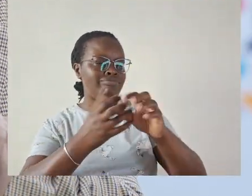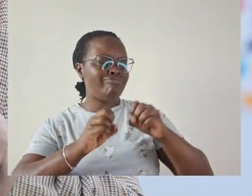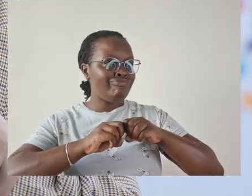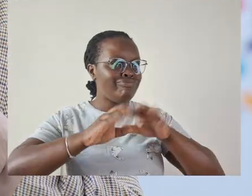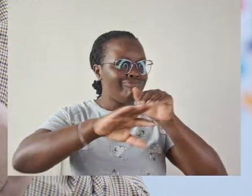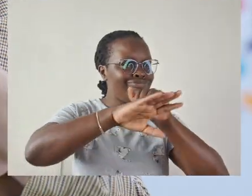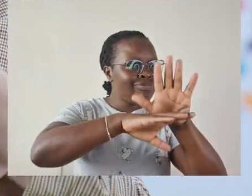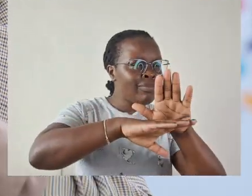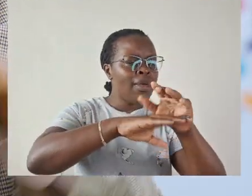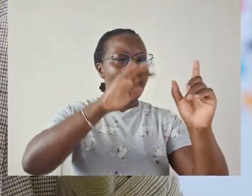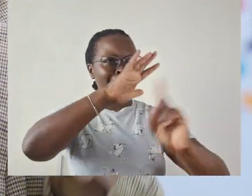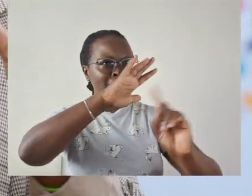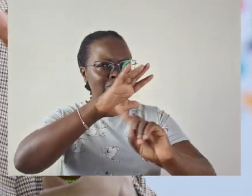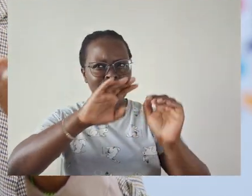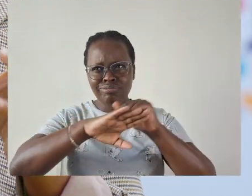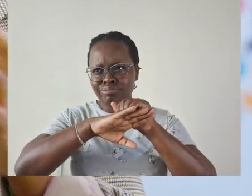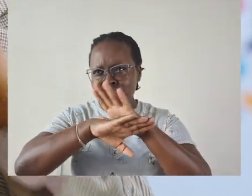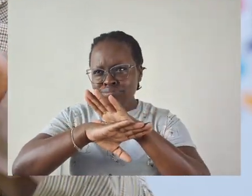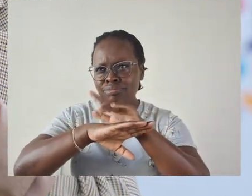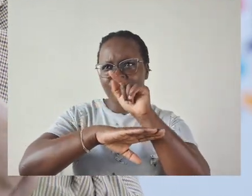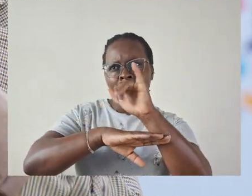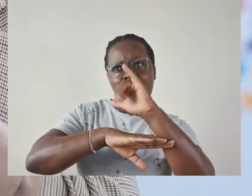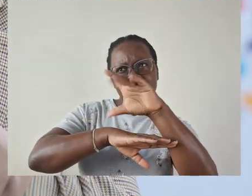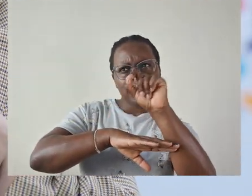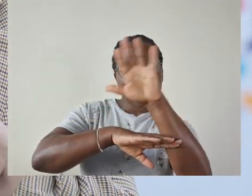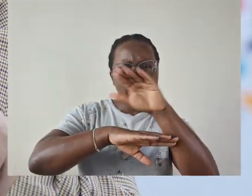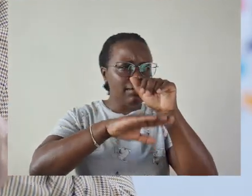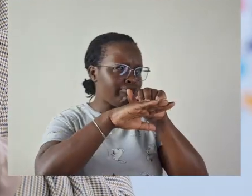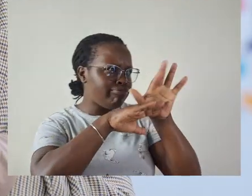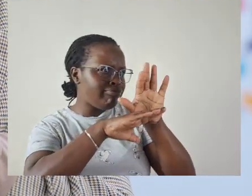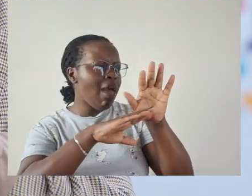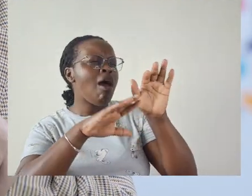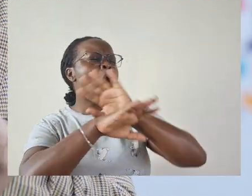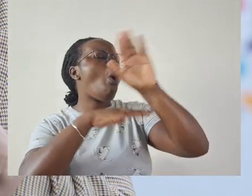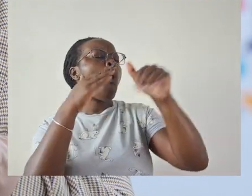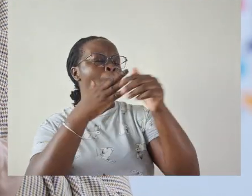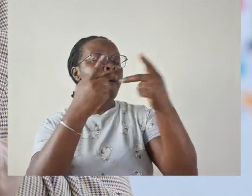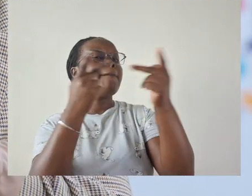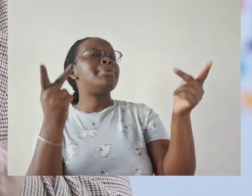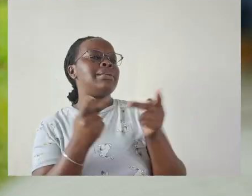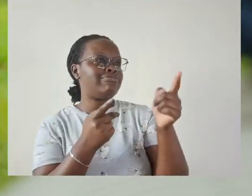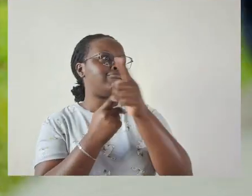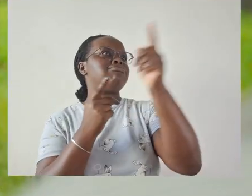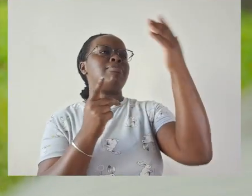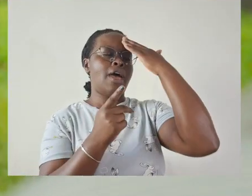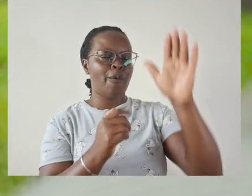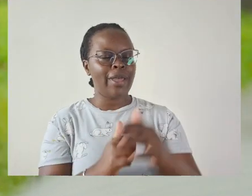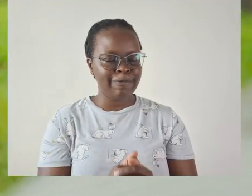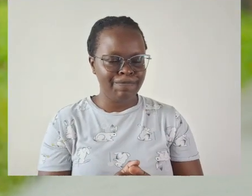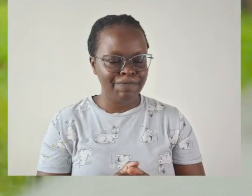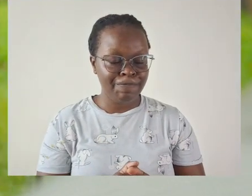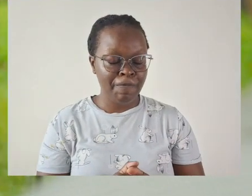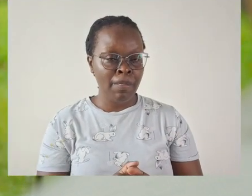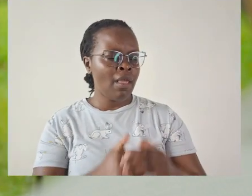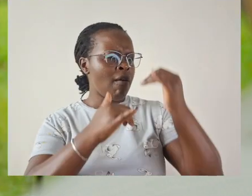Education, Children, and also at the African Union to ensure that children are this is what they want in EdTech. Yeah. And finally, Jennifer,